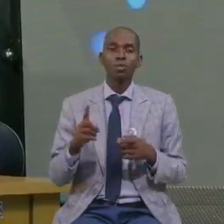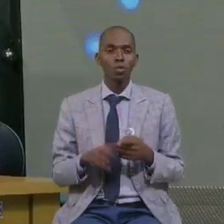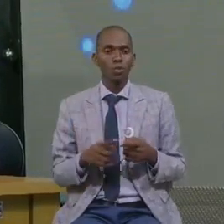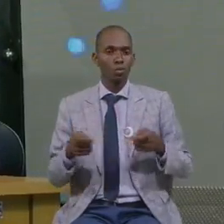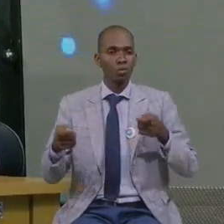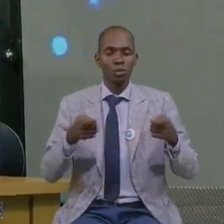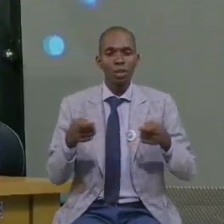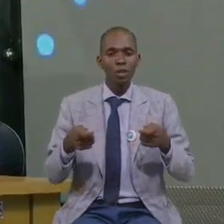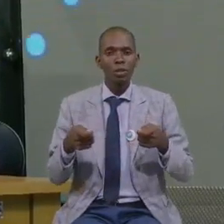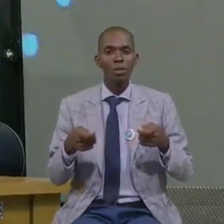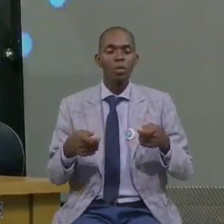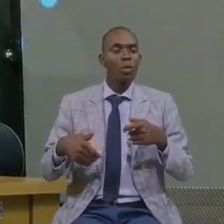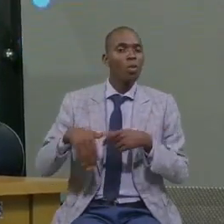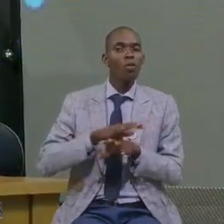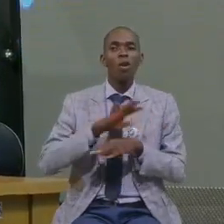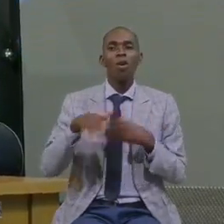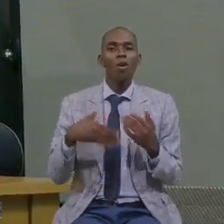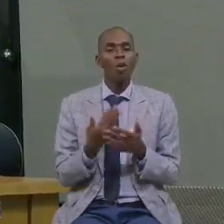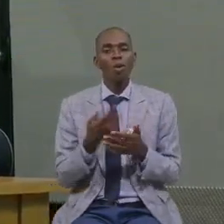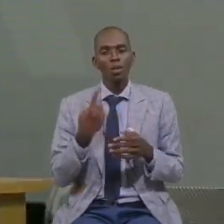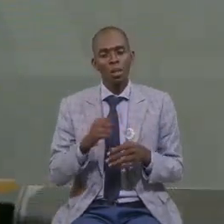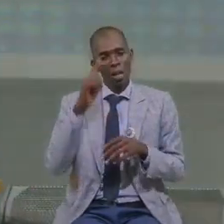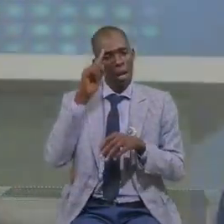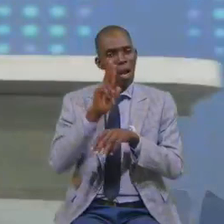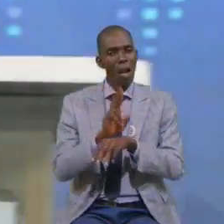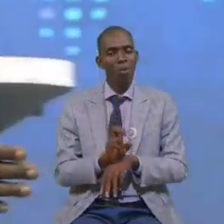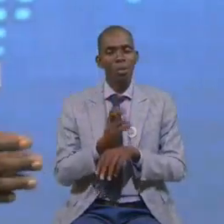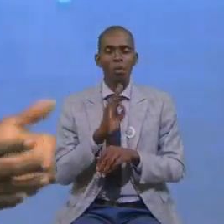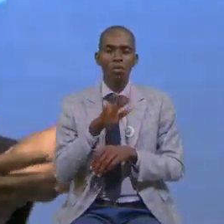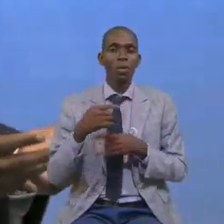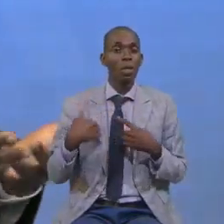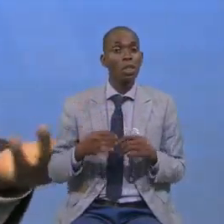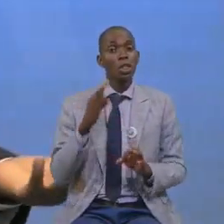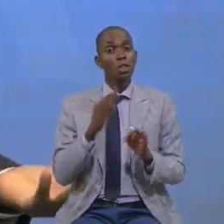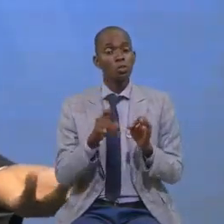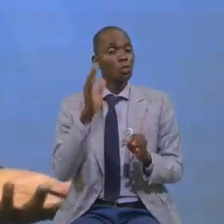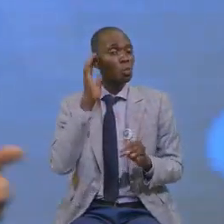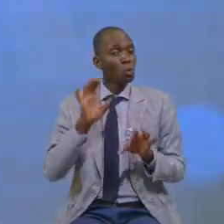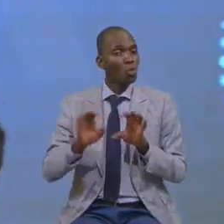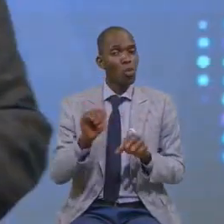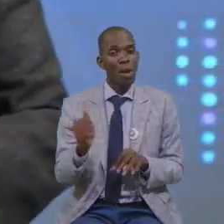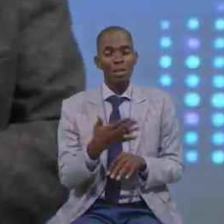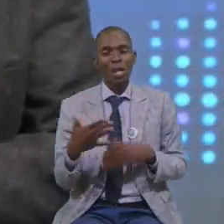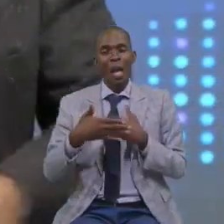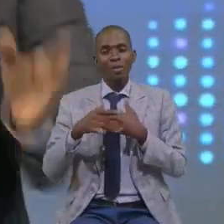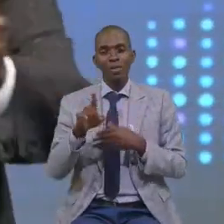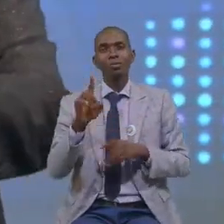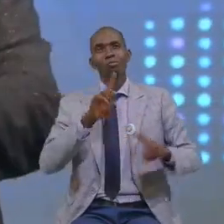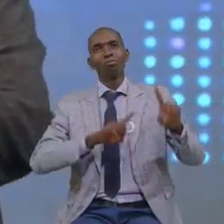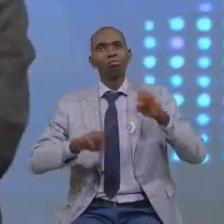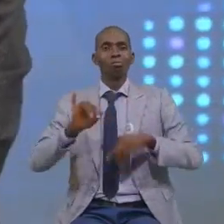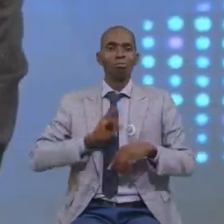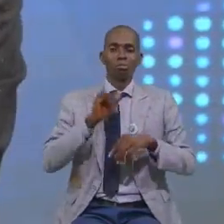over all the habits of your life. When you're going to do anything after you claim to be saved, when